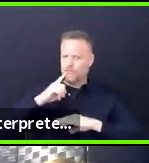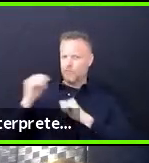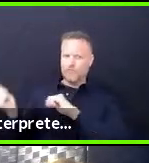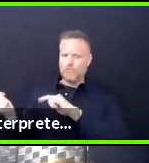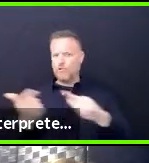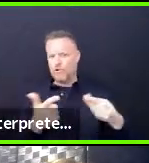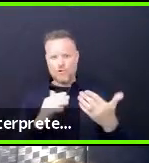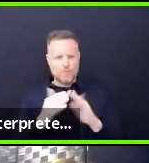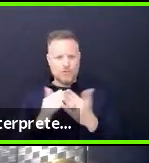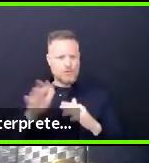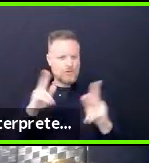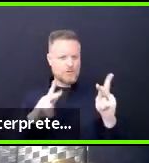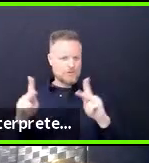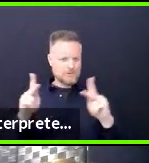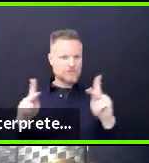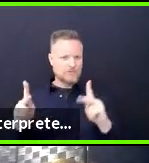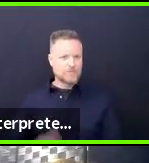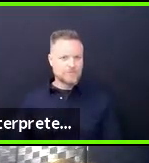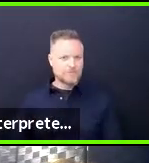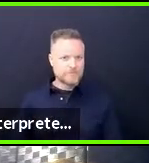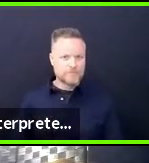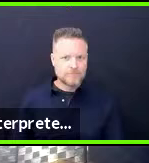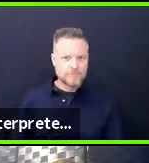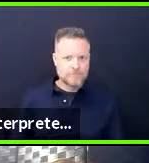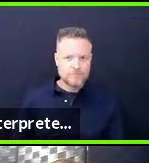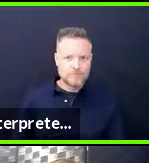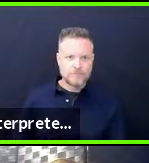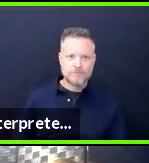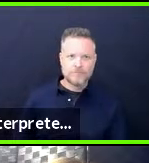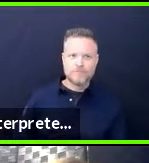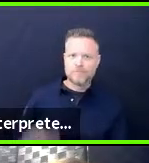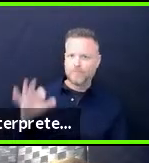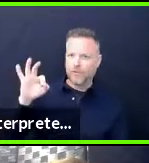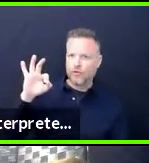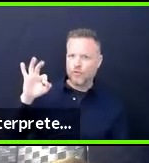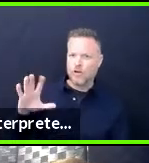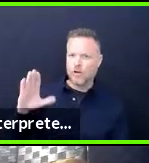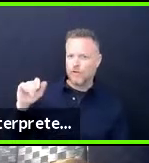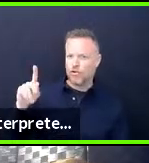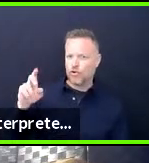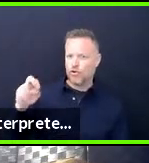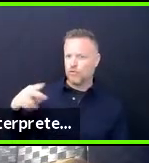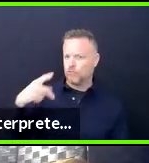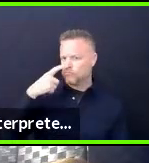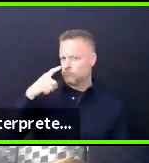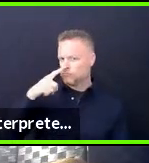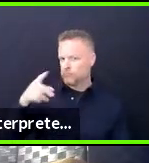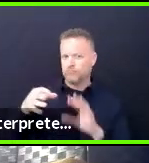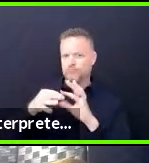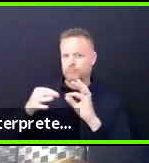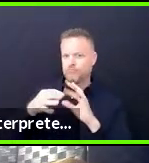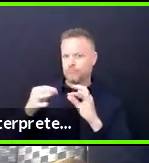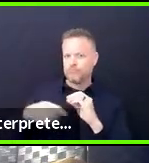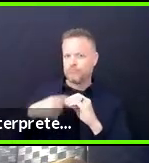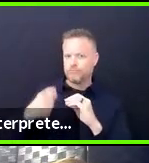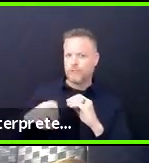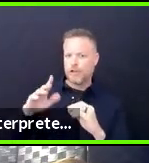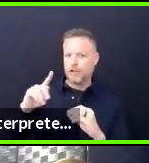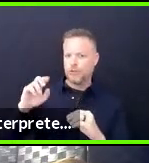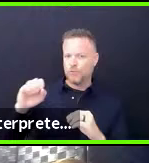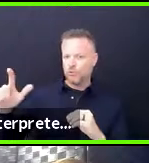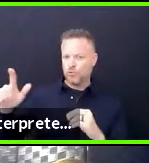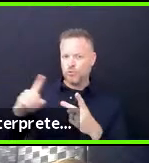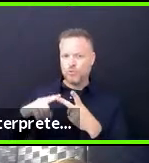you. Reverend Carter, would you be willing to say just a little bit about perhaps some of the things, some of the tools or resources that